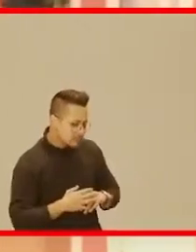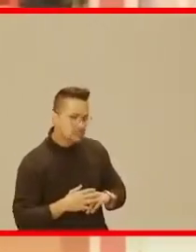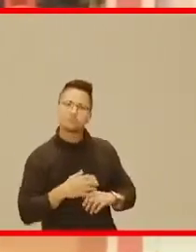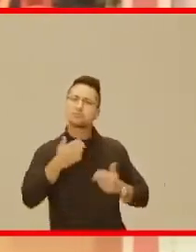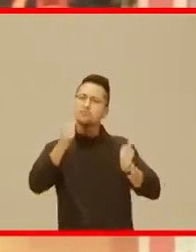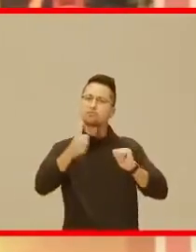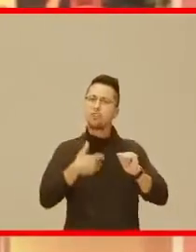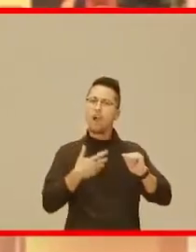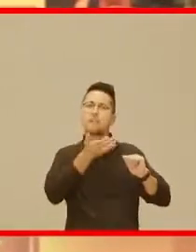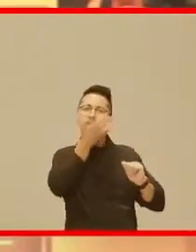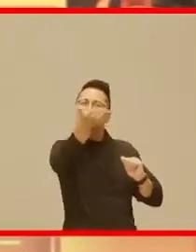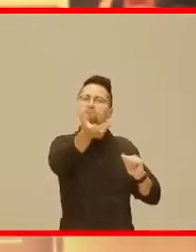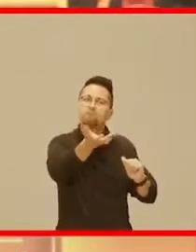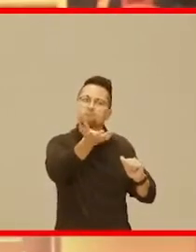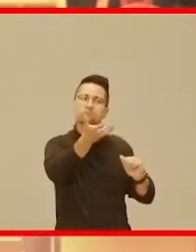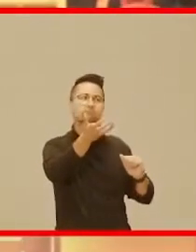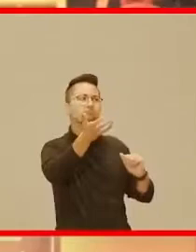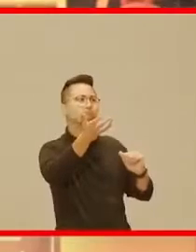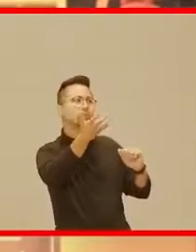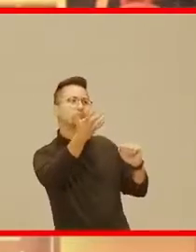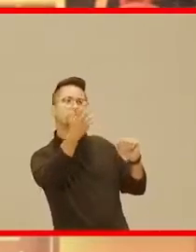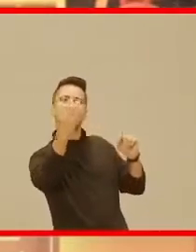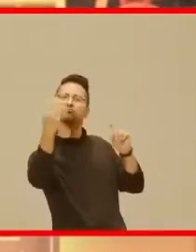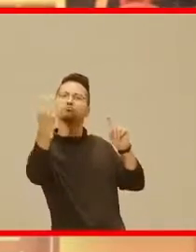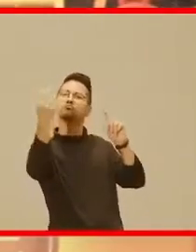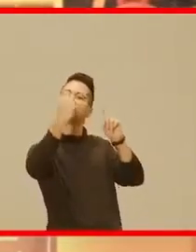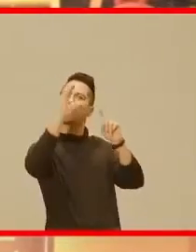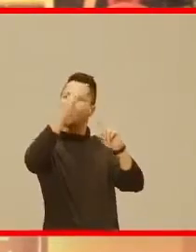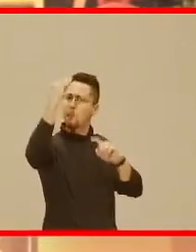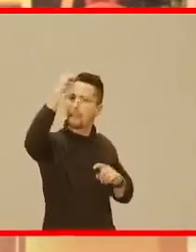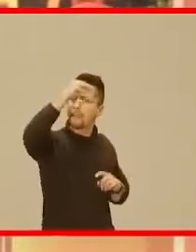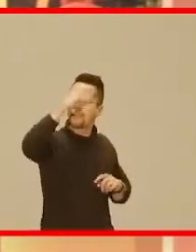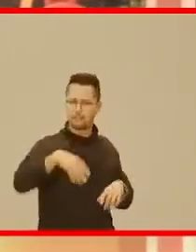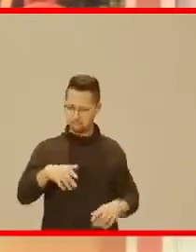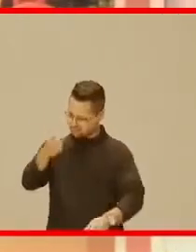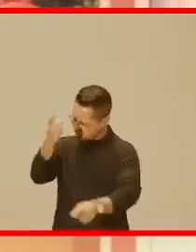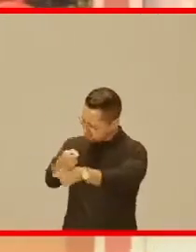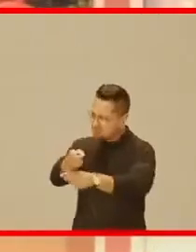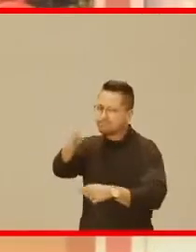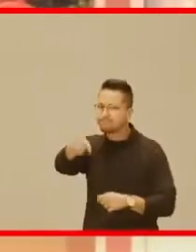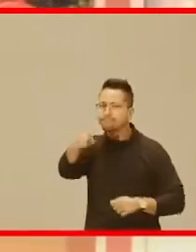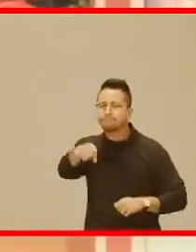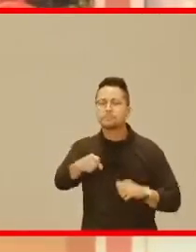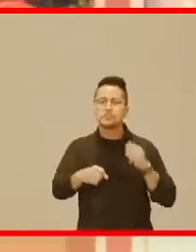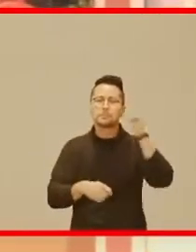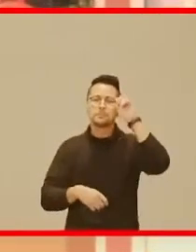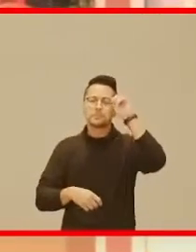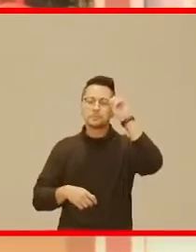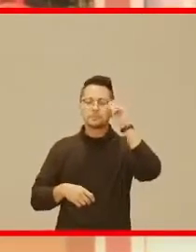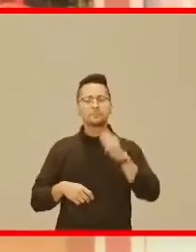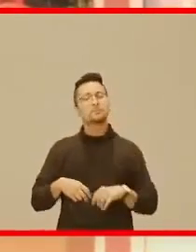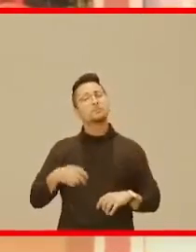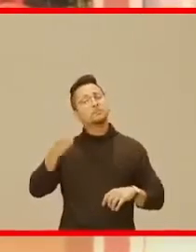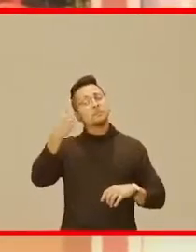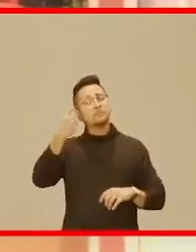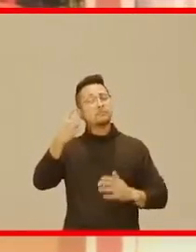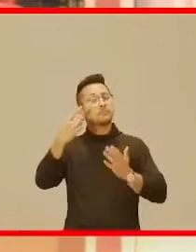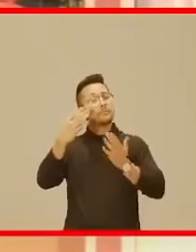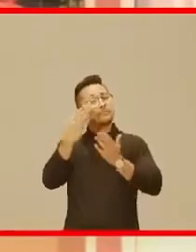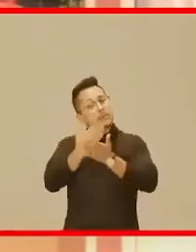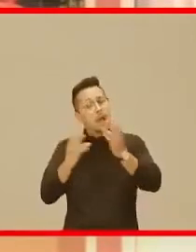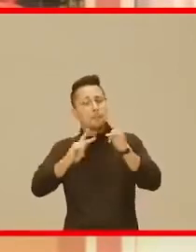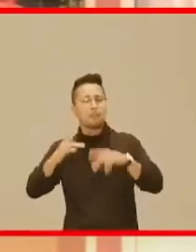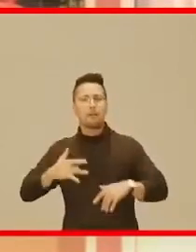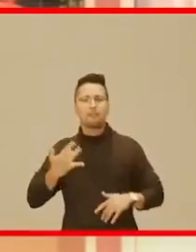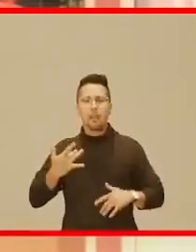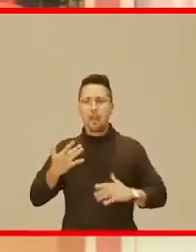To get your voice heard. That is so right. And sometimes I think people, you know, they get burnt out by the process. Trust me, I